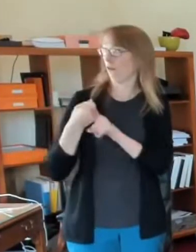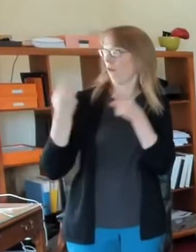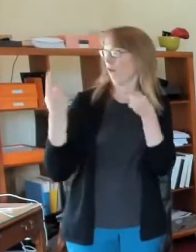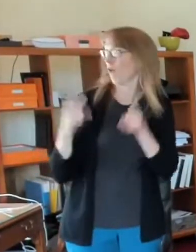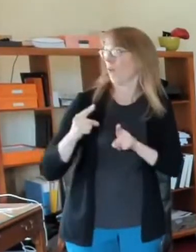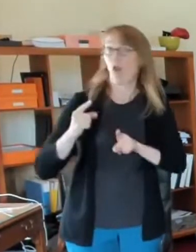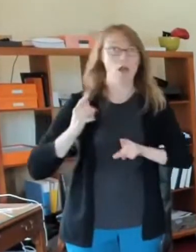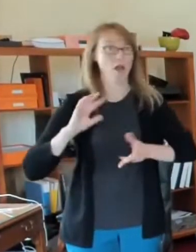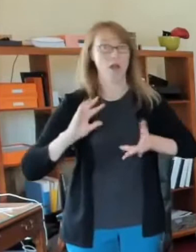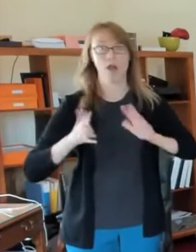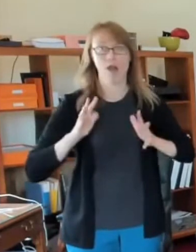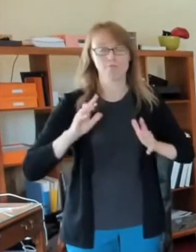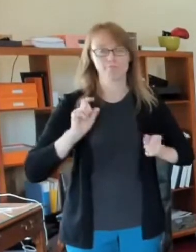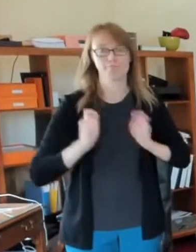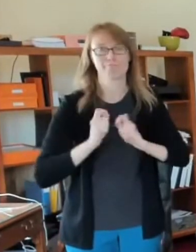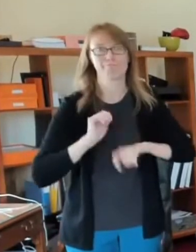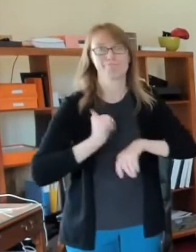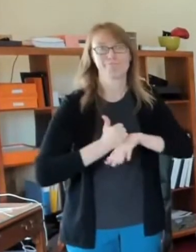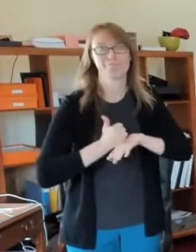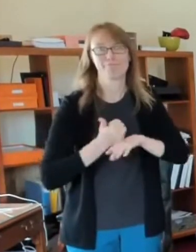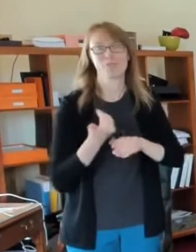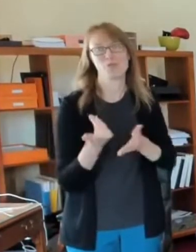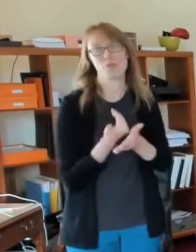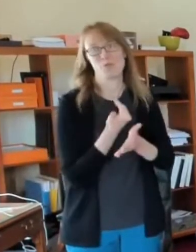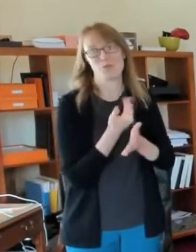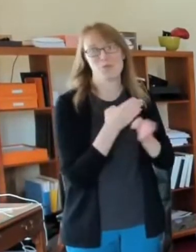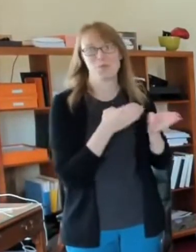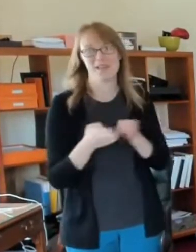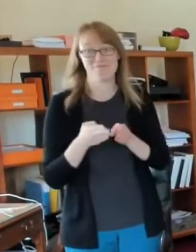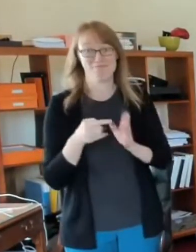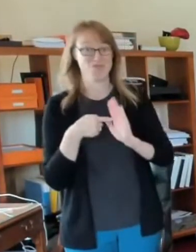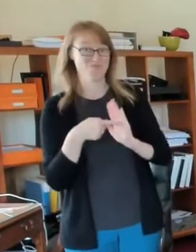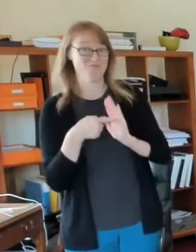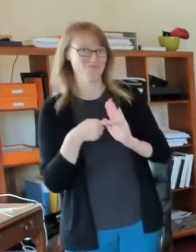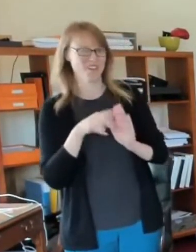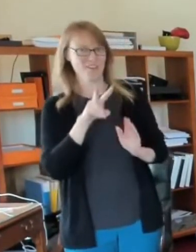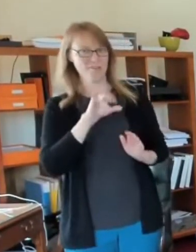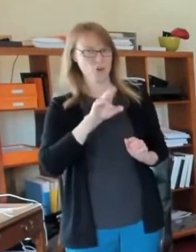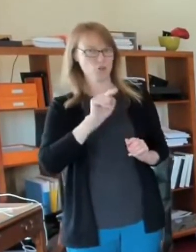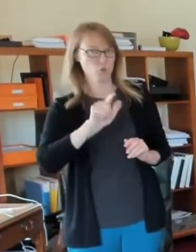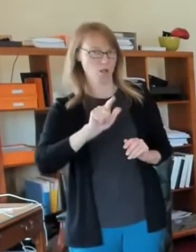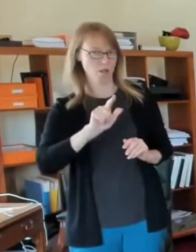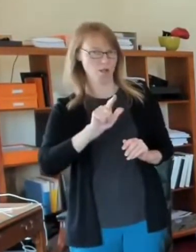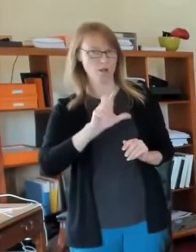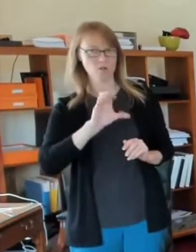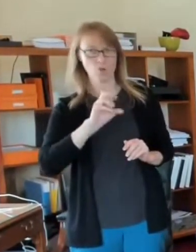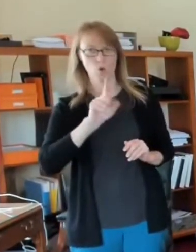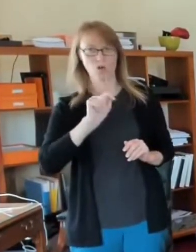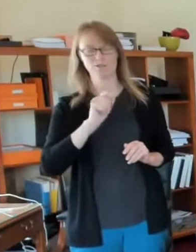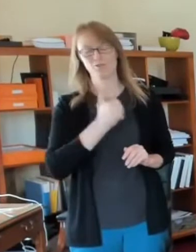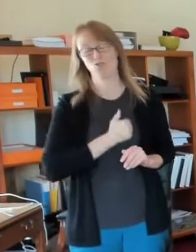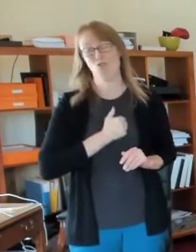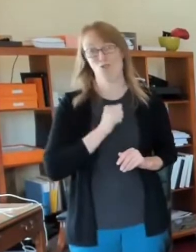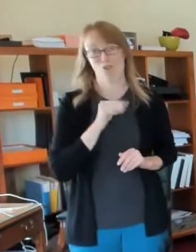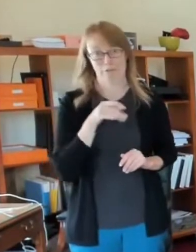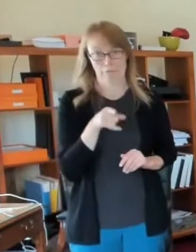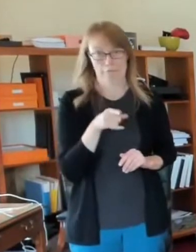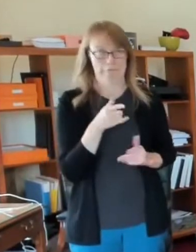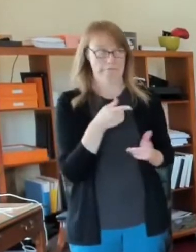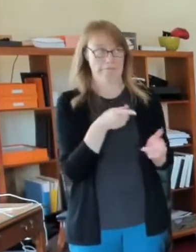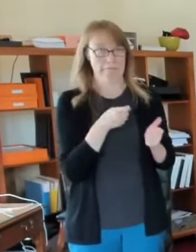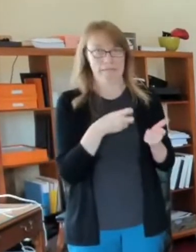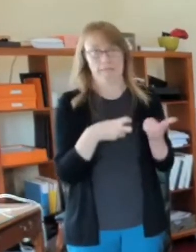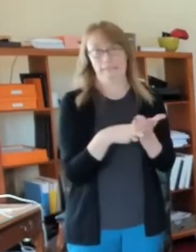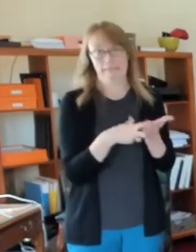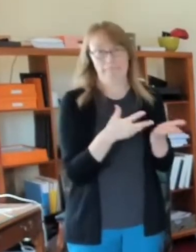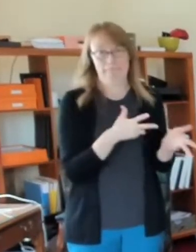issues. And again, sorry if you got a speeding ticket or other sort. All right, the